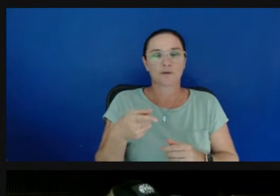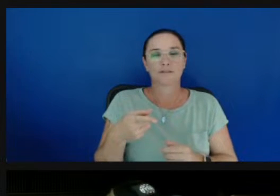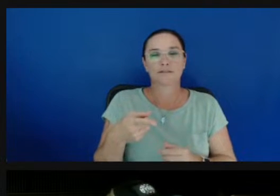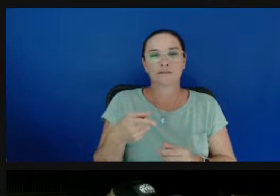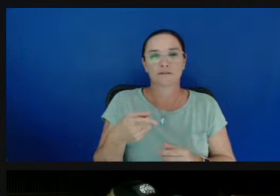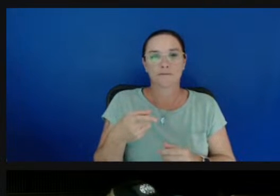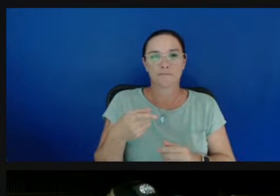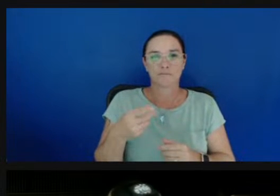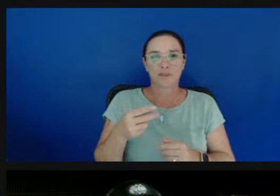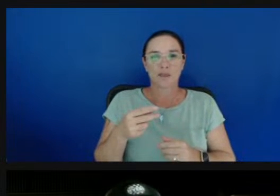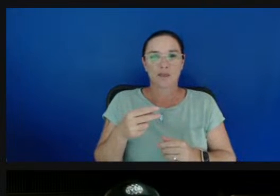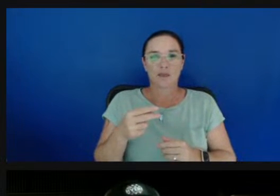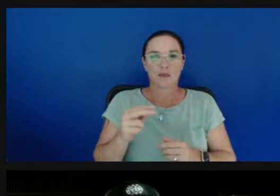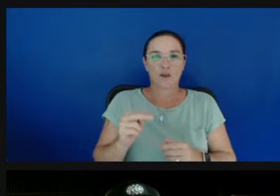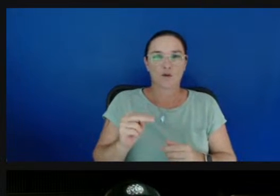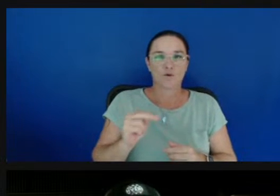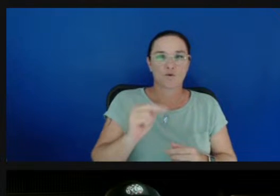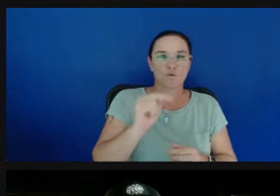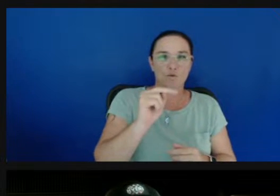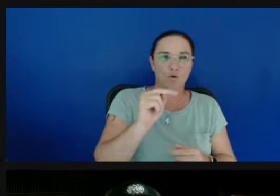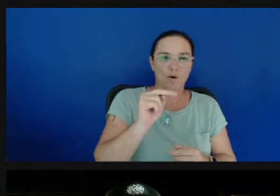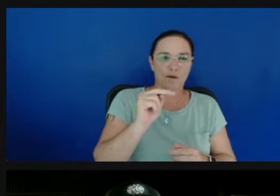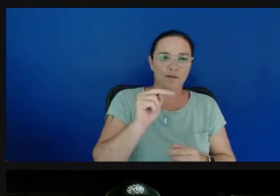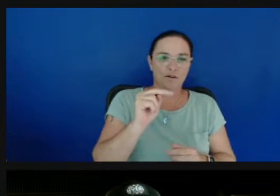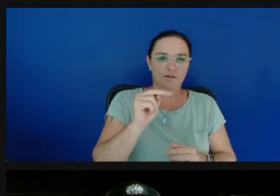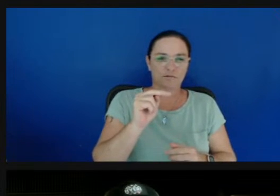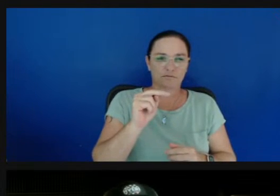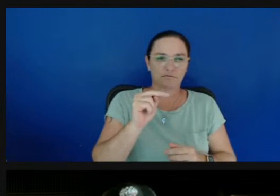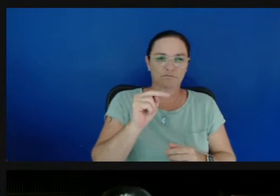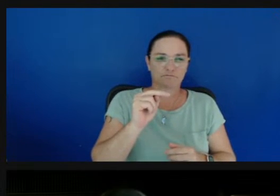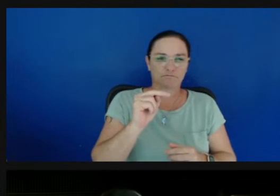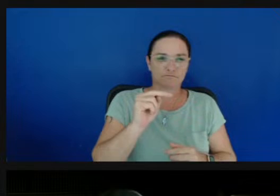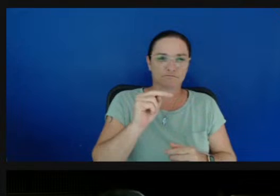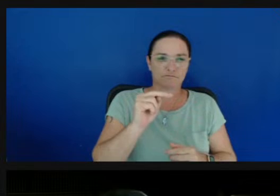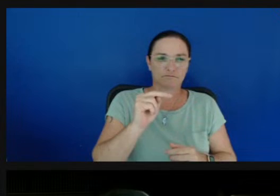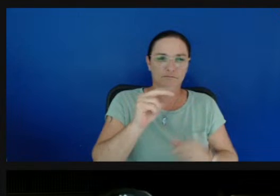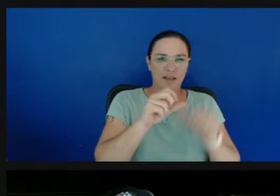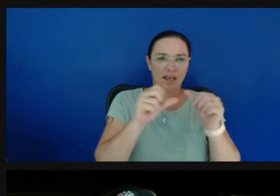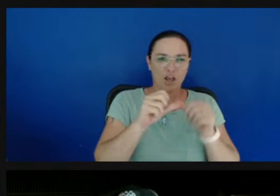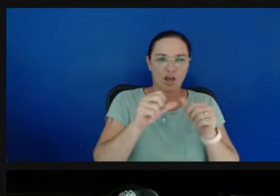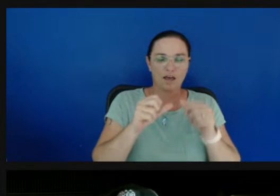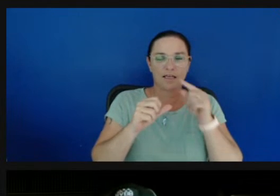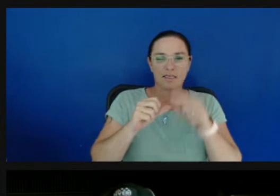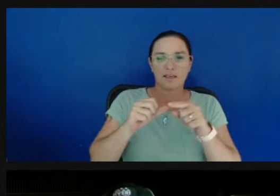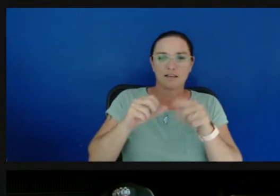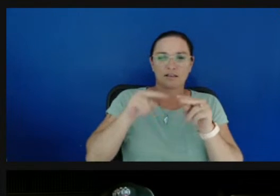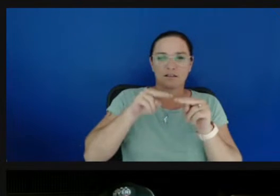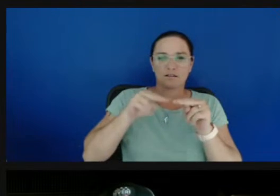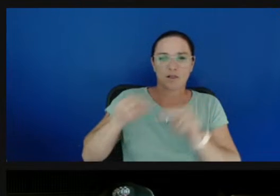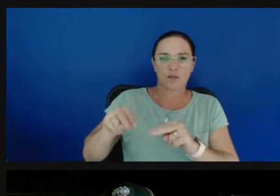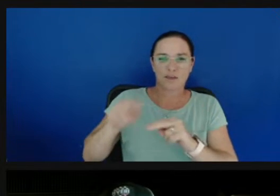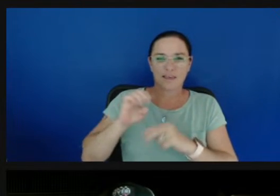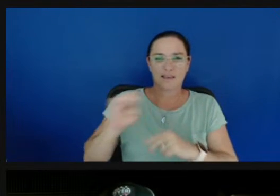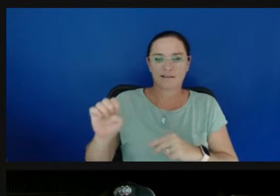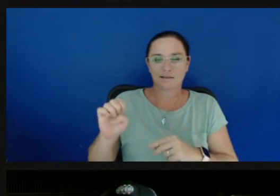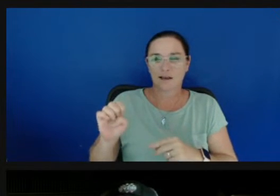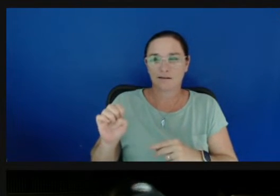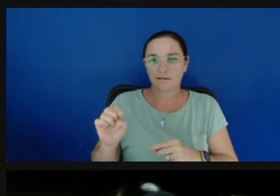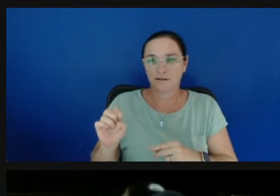northern trajectory and eastern look angle. So the satellite's traveling north and looking east, whereas this one